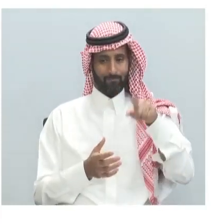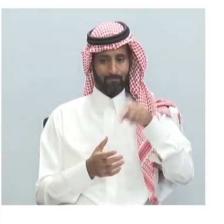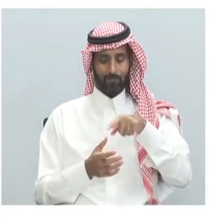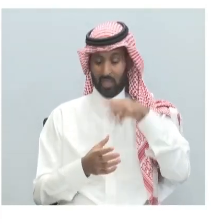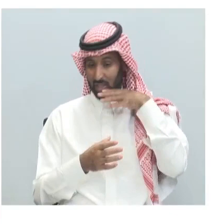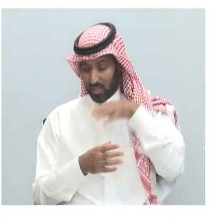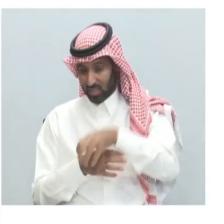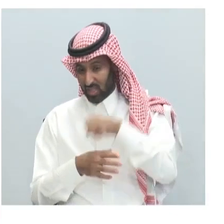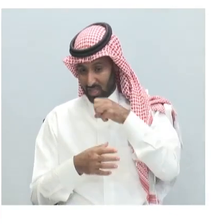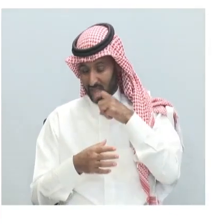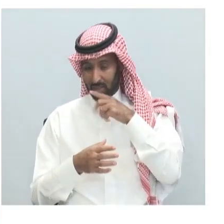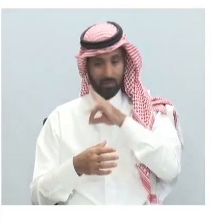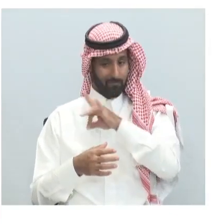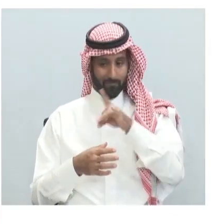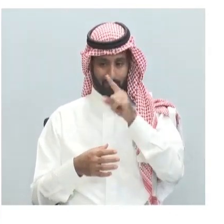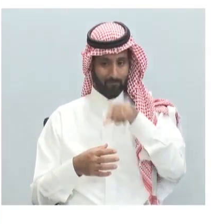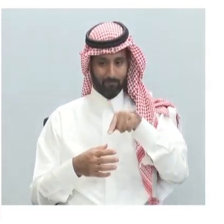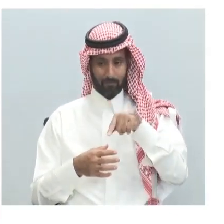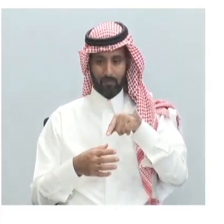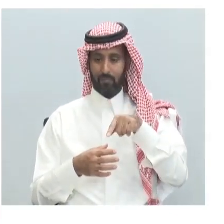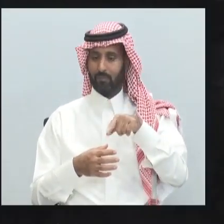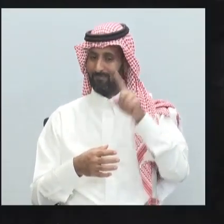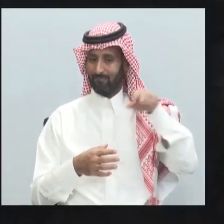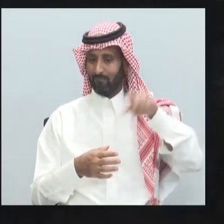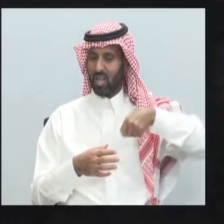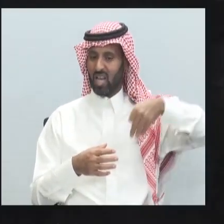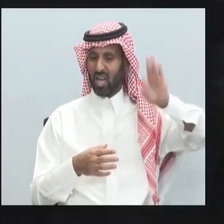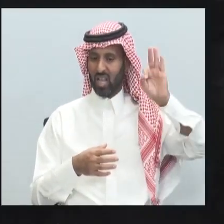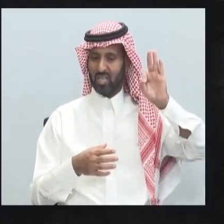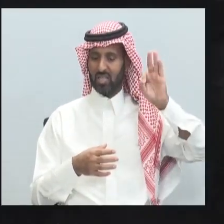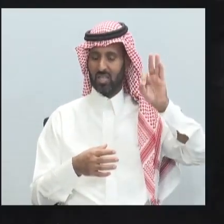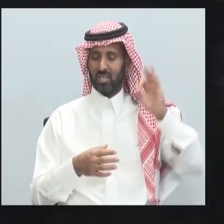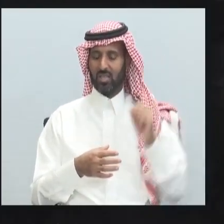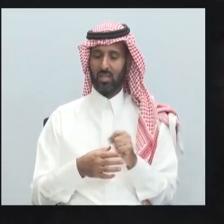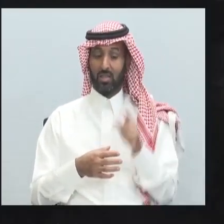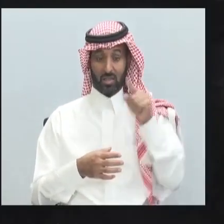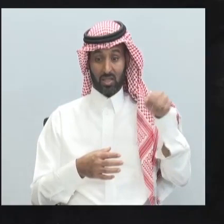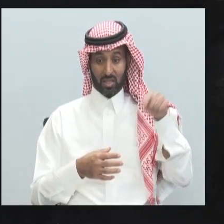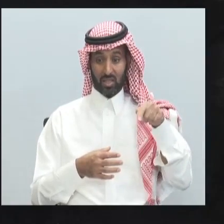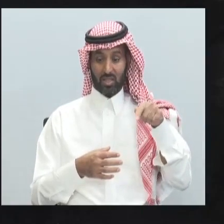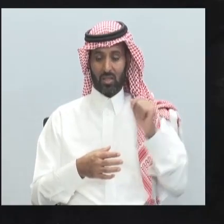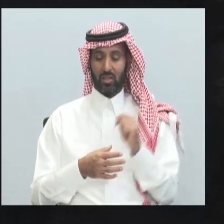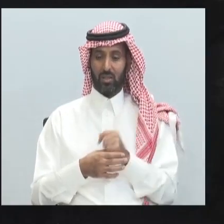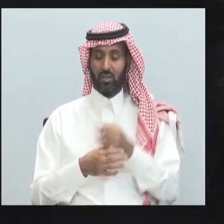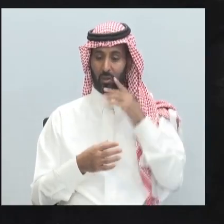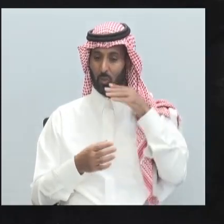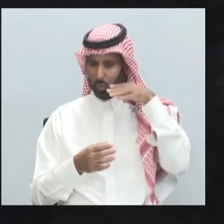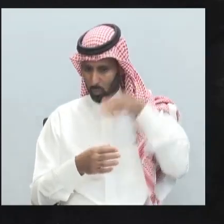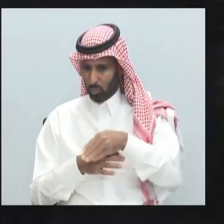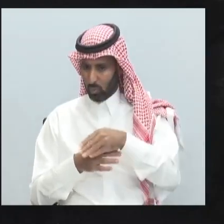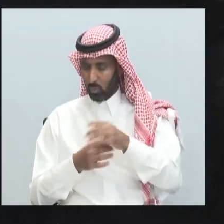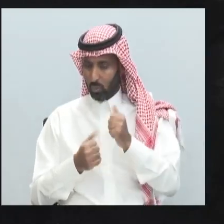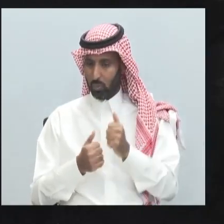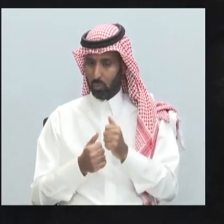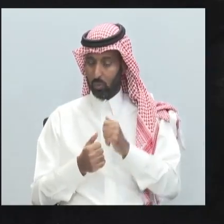they dive to catch an animal. What do you think? Is it true or false? True or false? Are the falcons slow